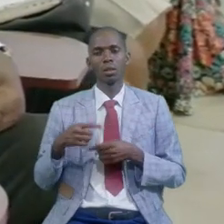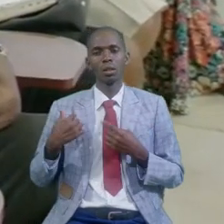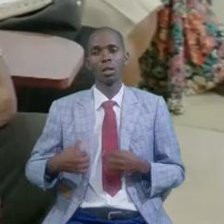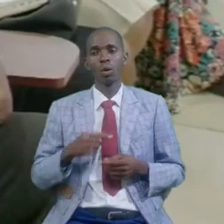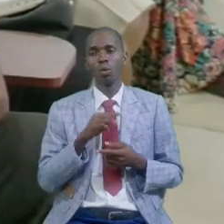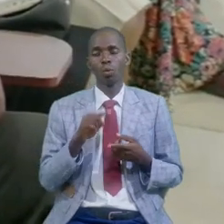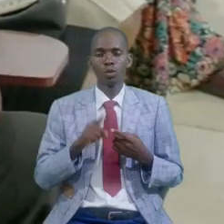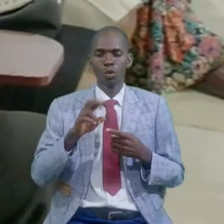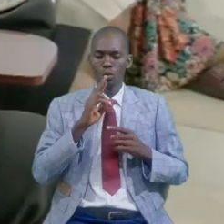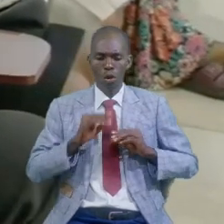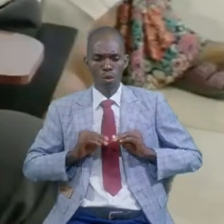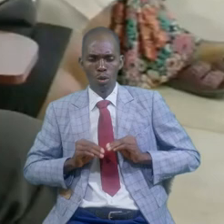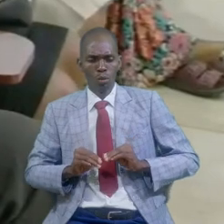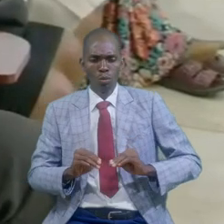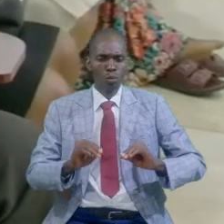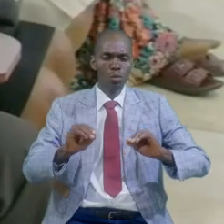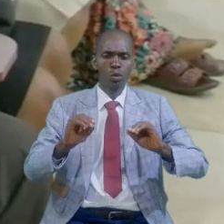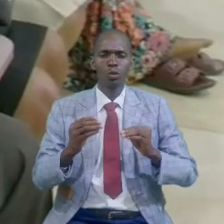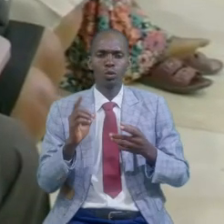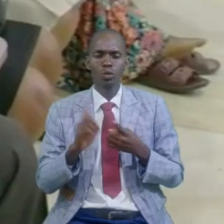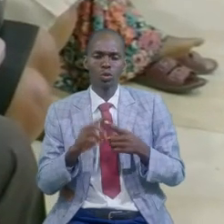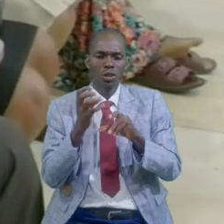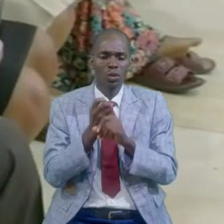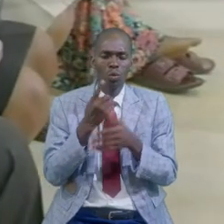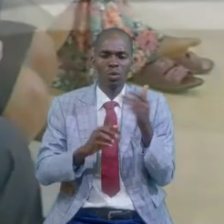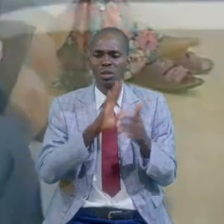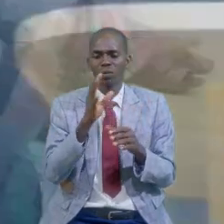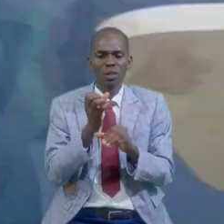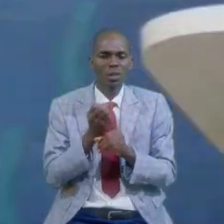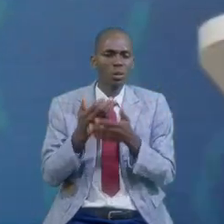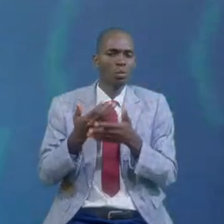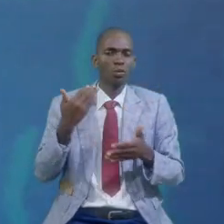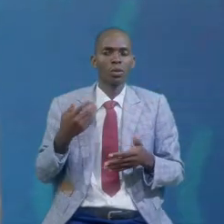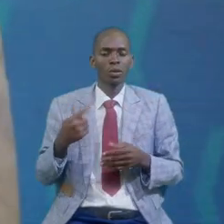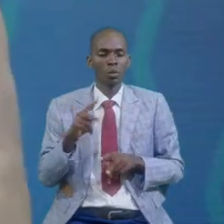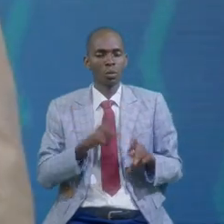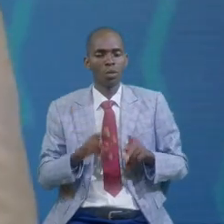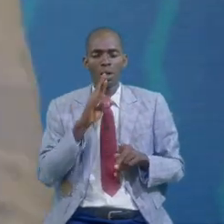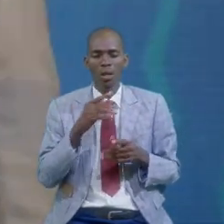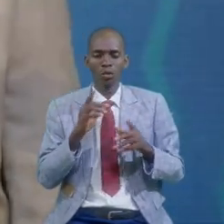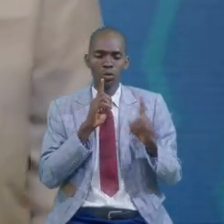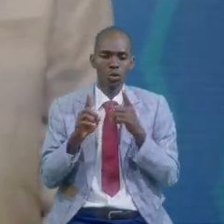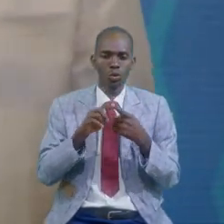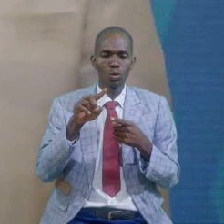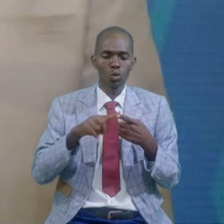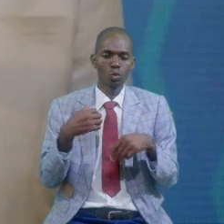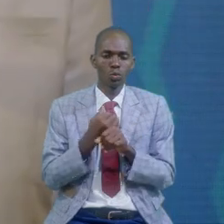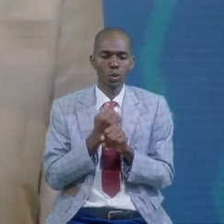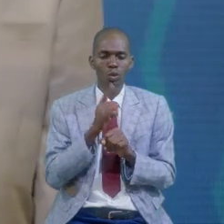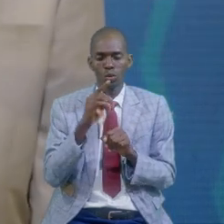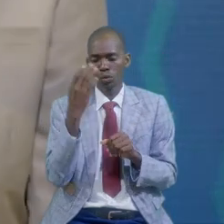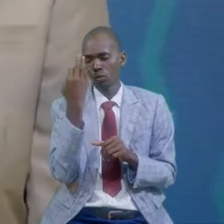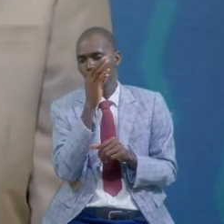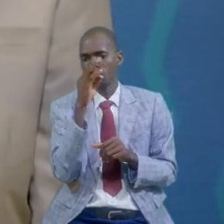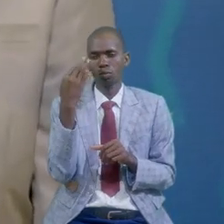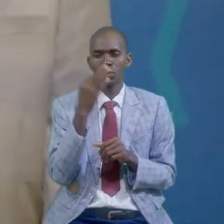drive that you're going to receive what you have never received, the double portion, they're holding you in conversation, and it says, there's time